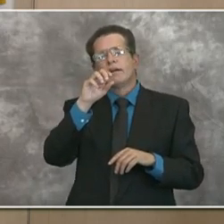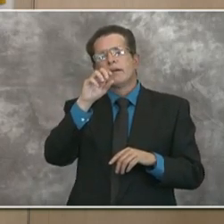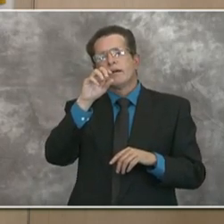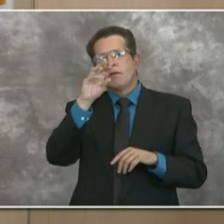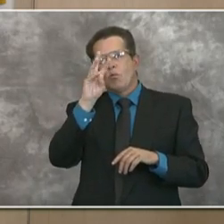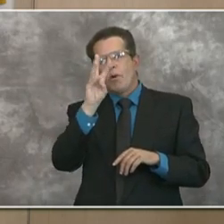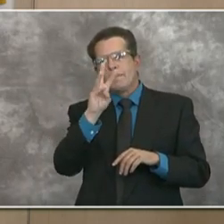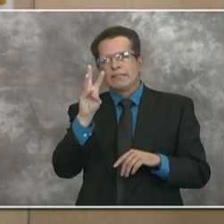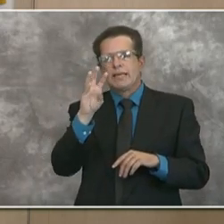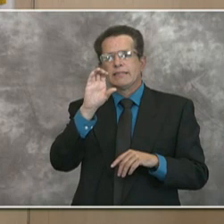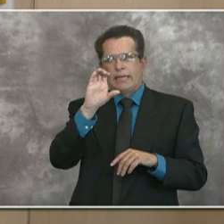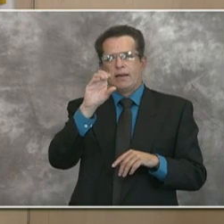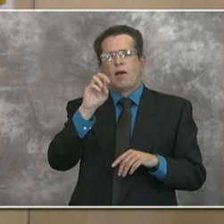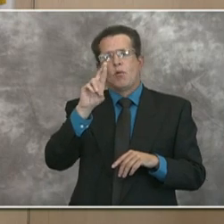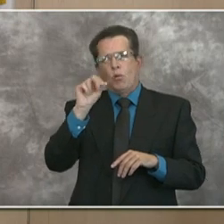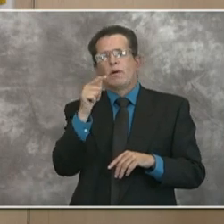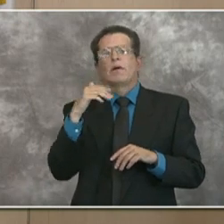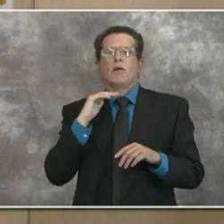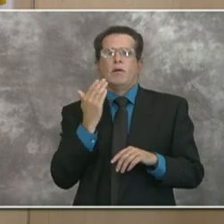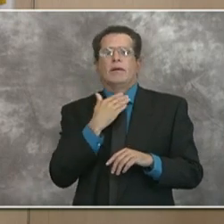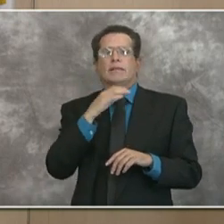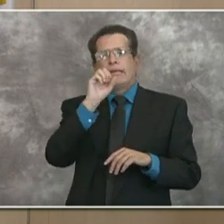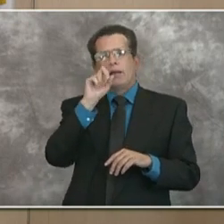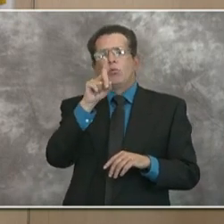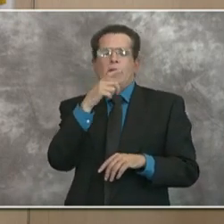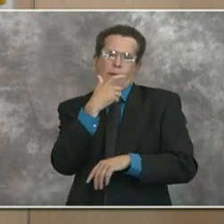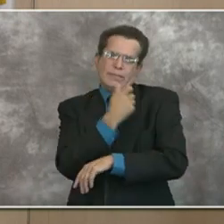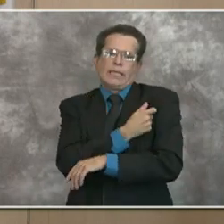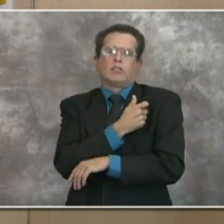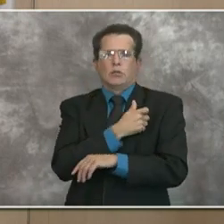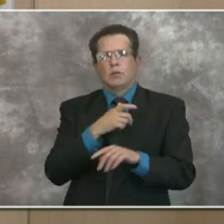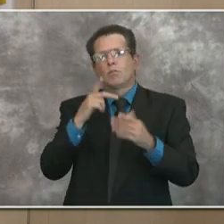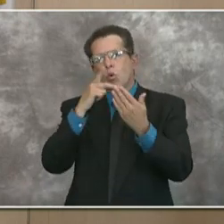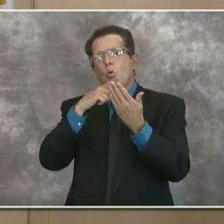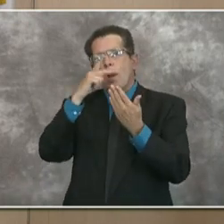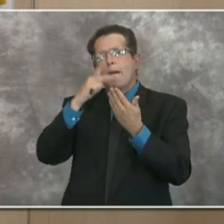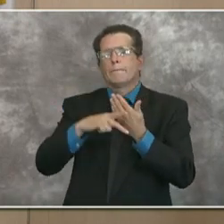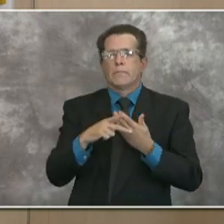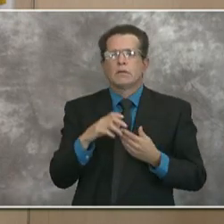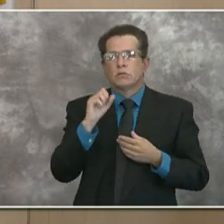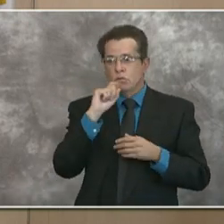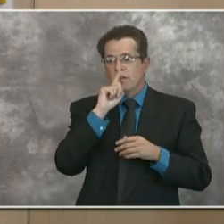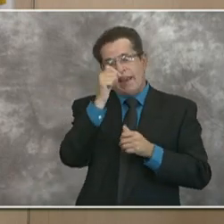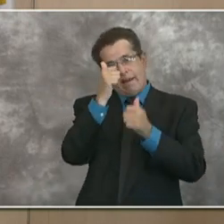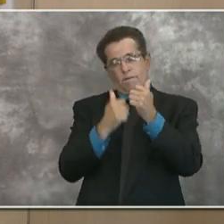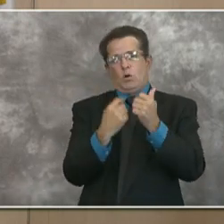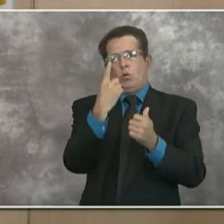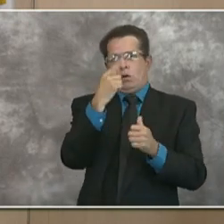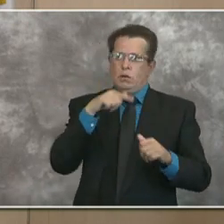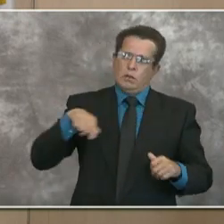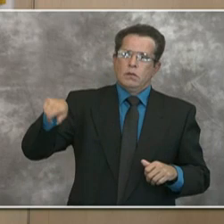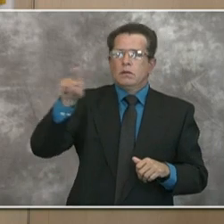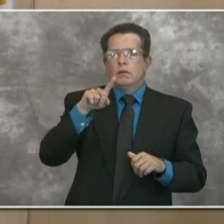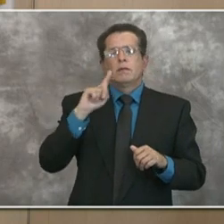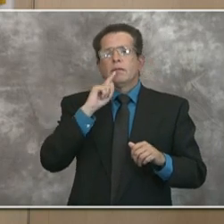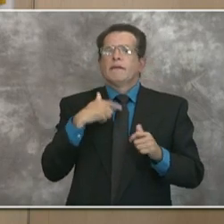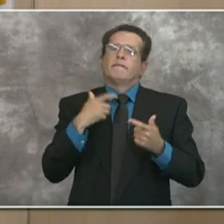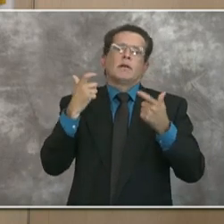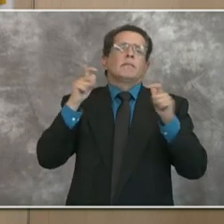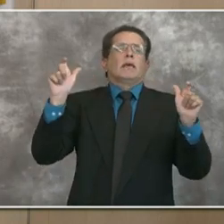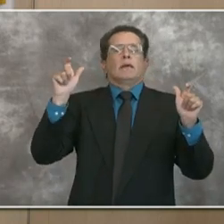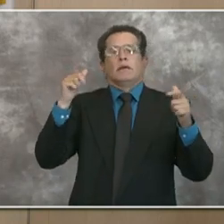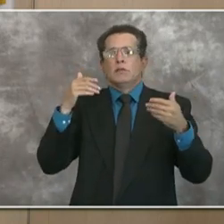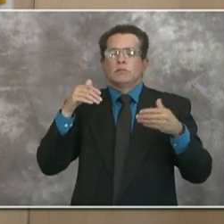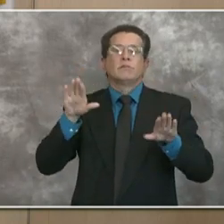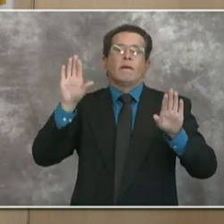information on our county San Diego immunization program. So again, everyone is making a tremendous